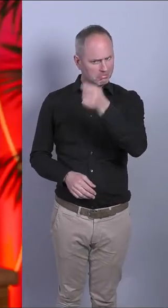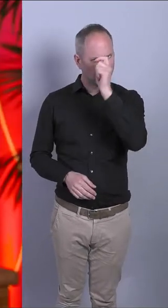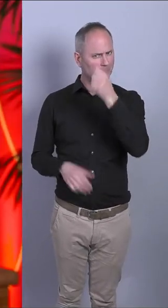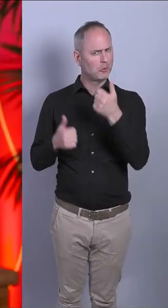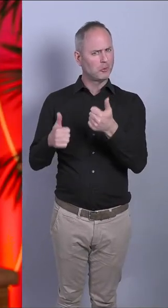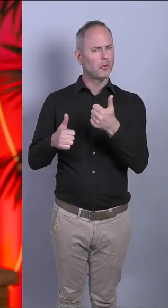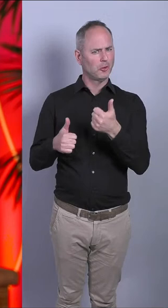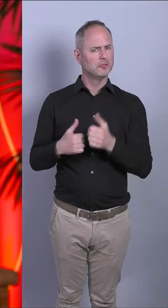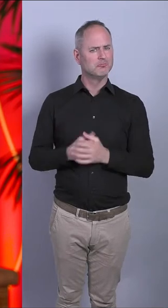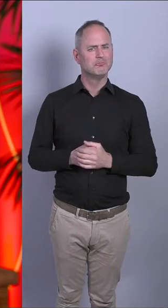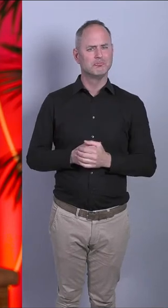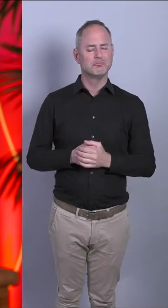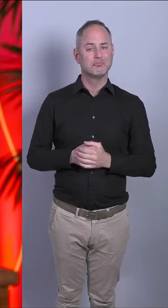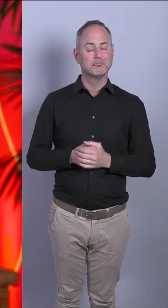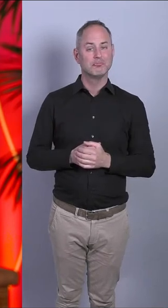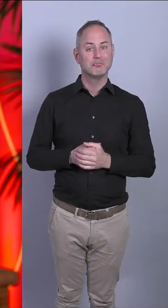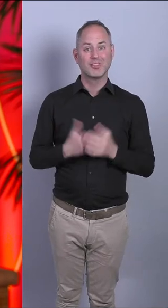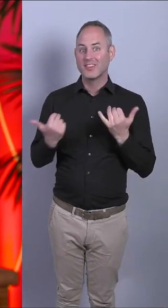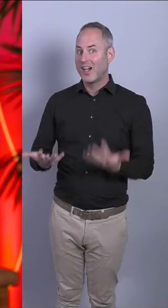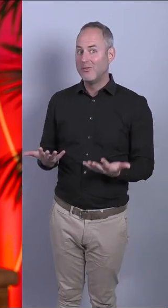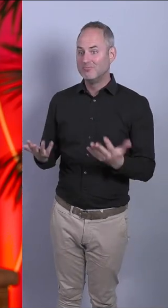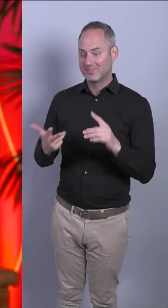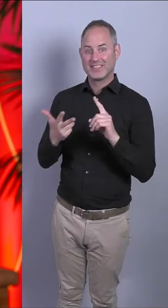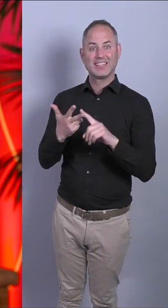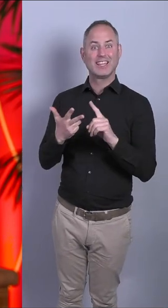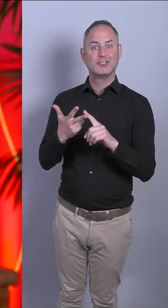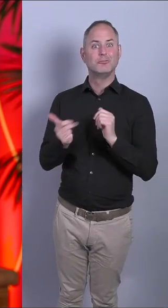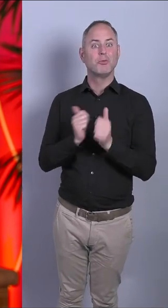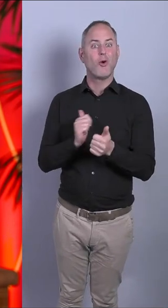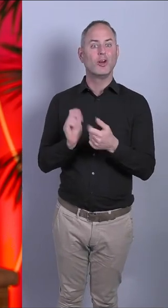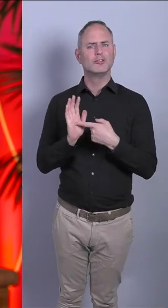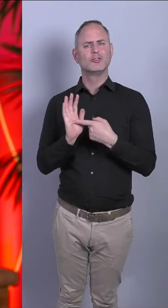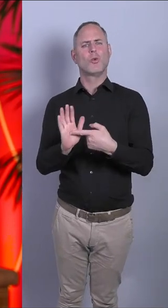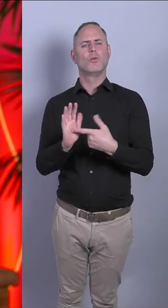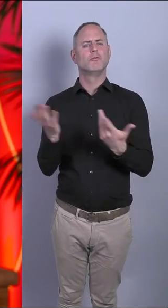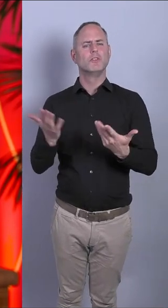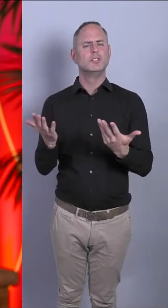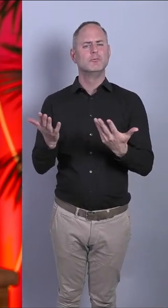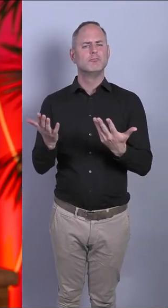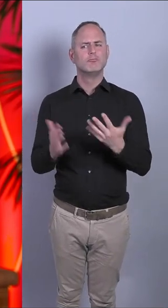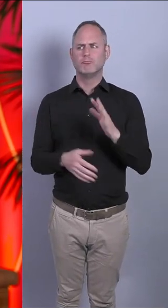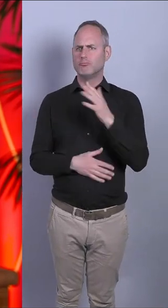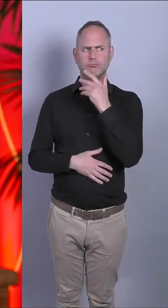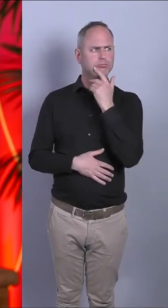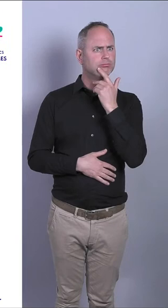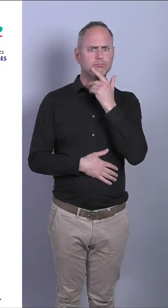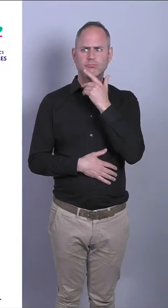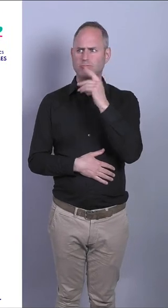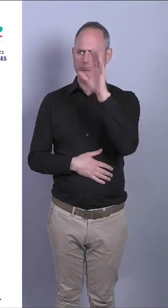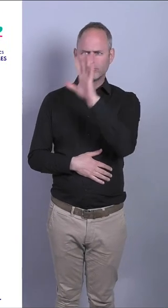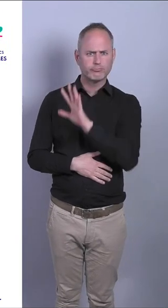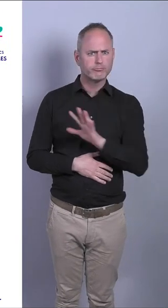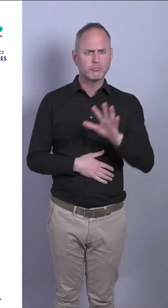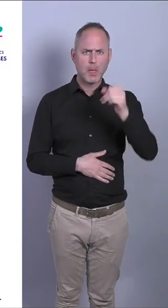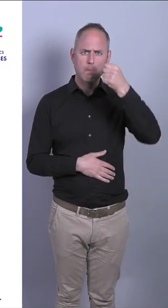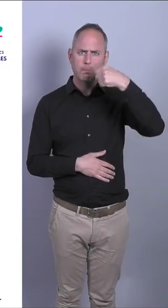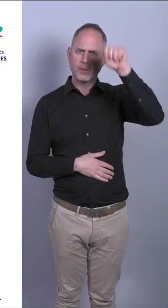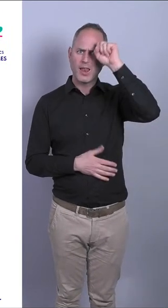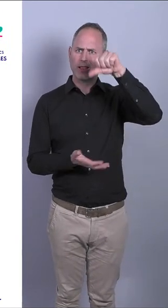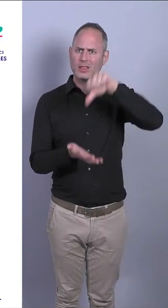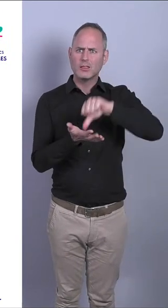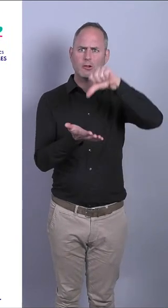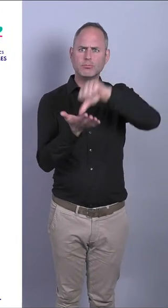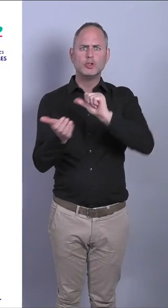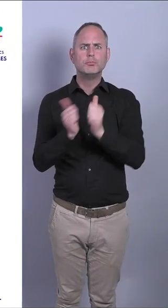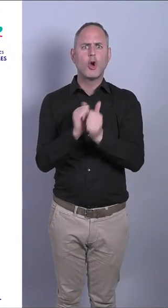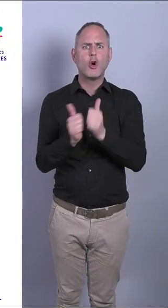the 26 different sports, but where can so many different sports find room in such in just one city?